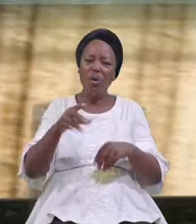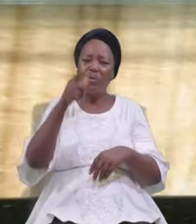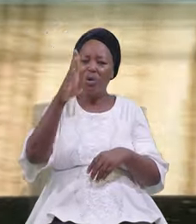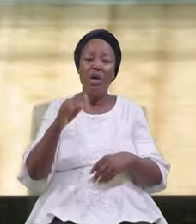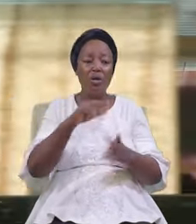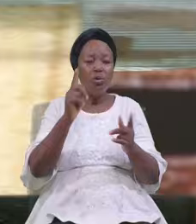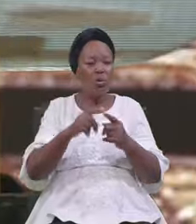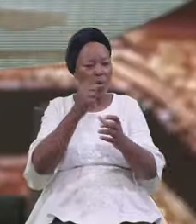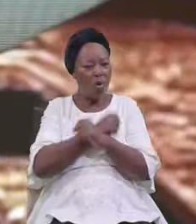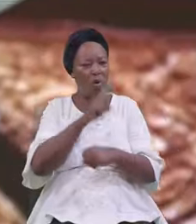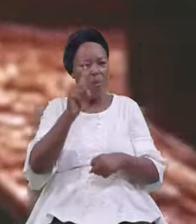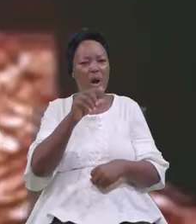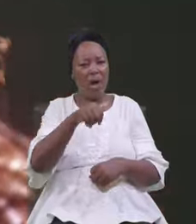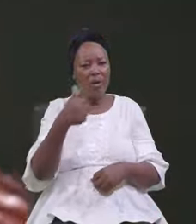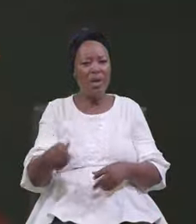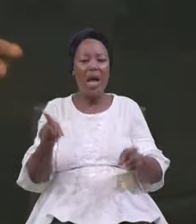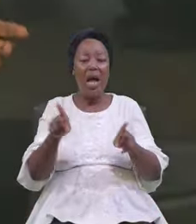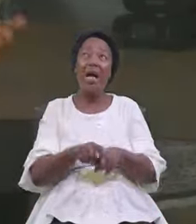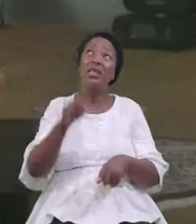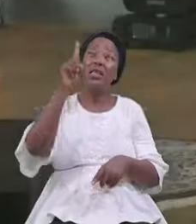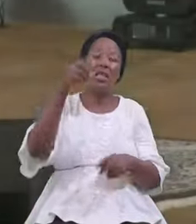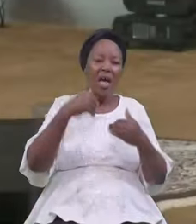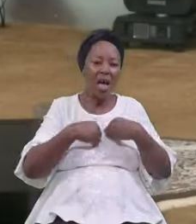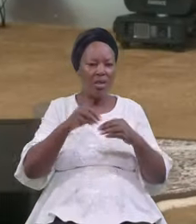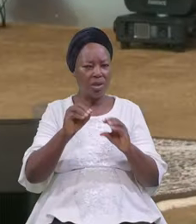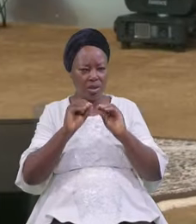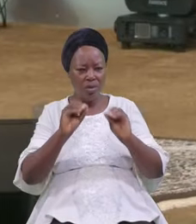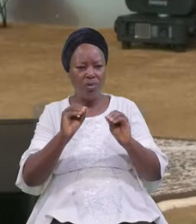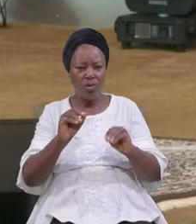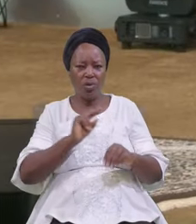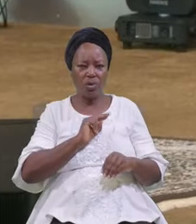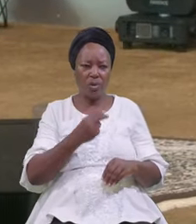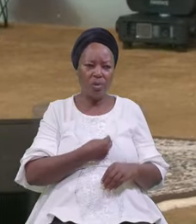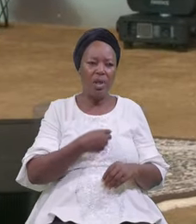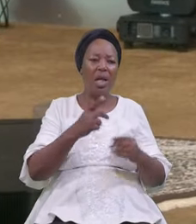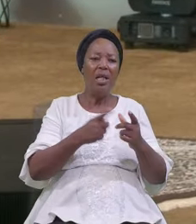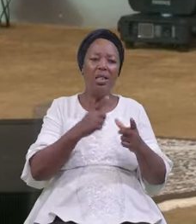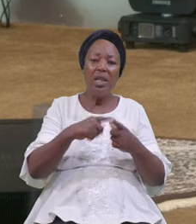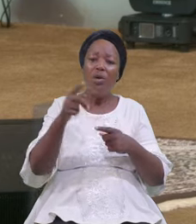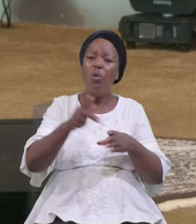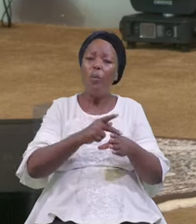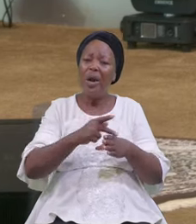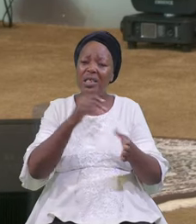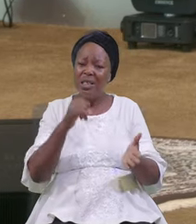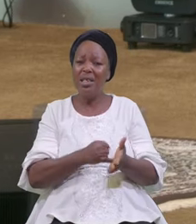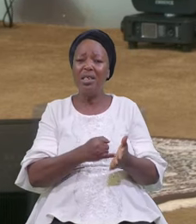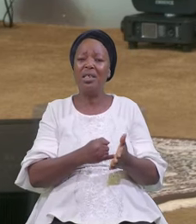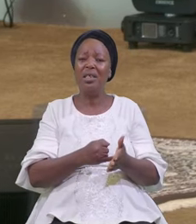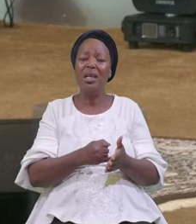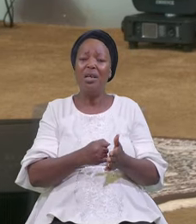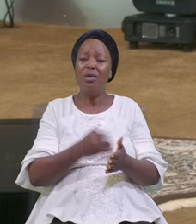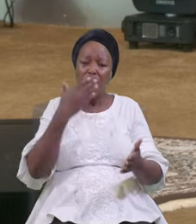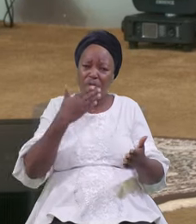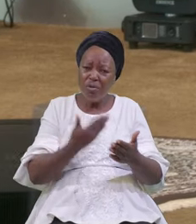one another as he has taught us, then you practice it very